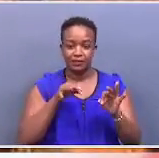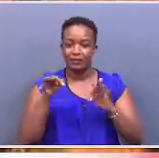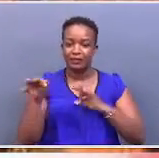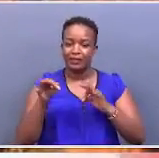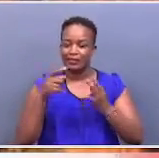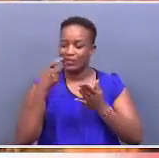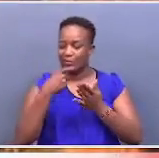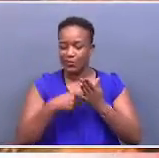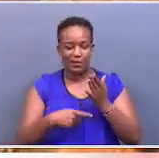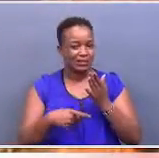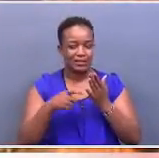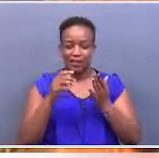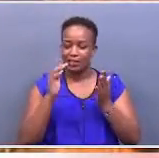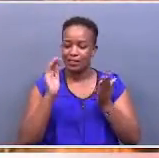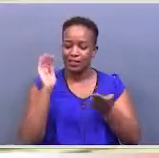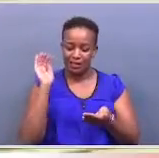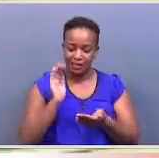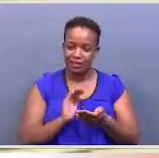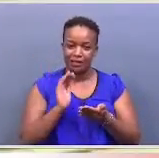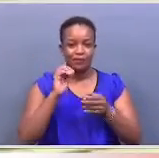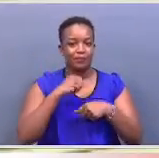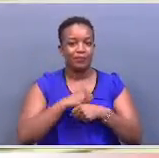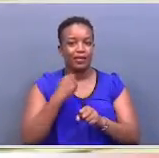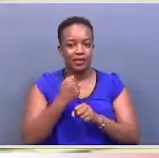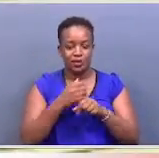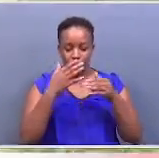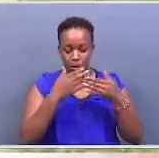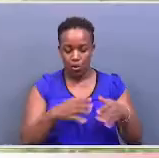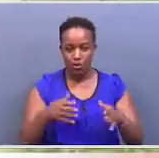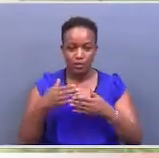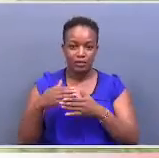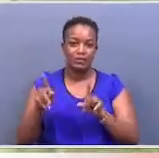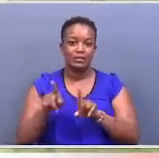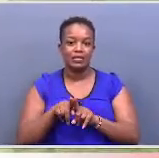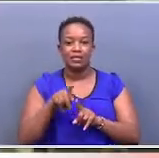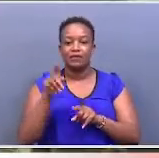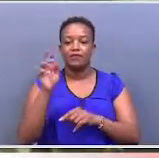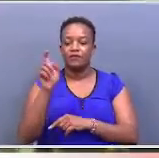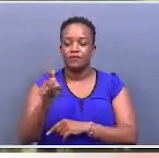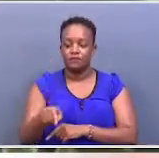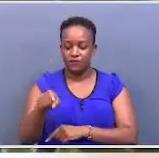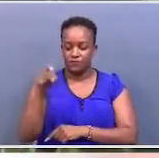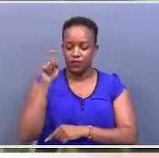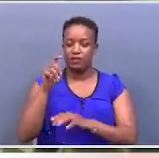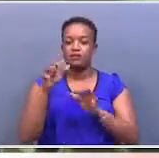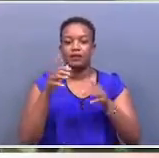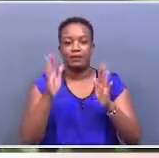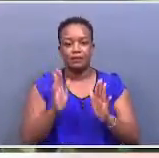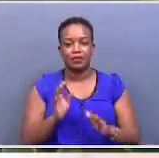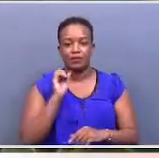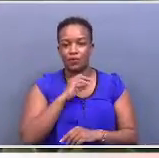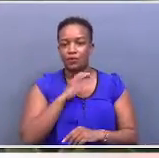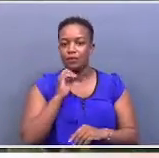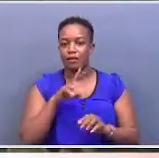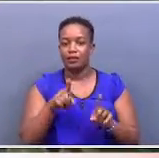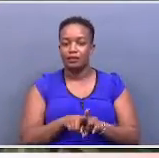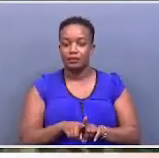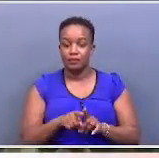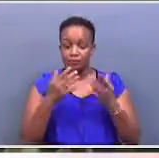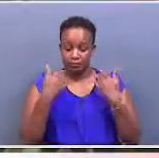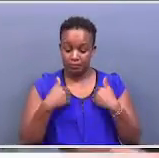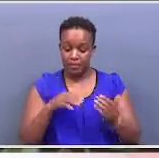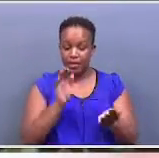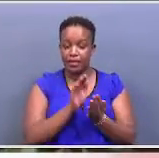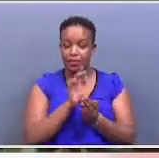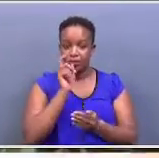dipped, which has seen her make losses, sentiments echoed by fish farmers. Mimi ni mkulima wa kuku wa